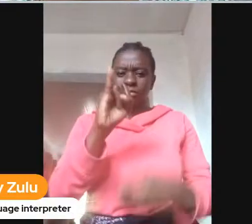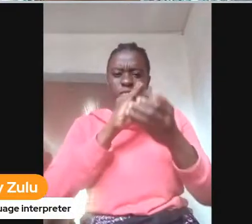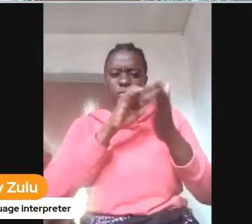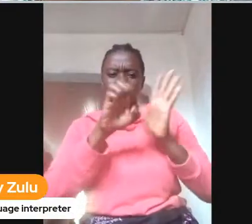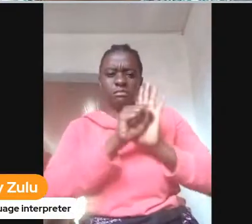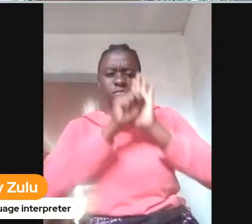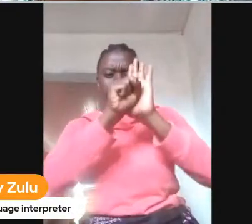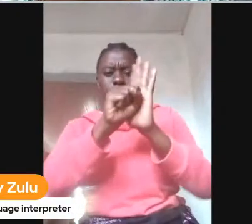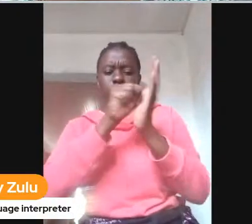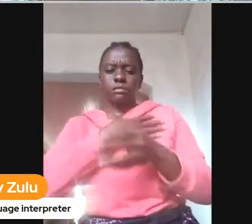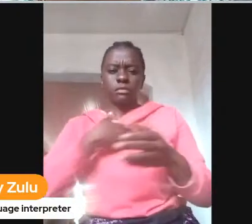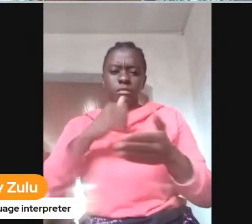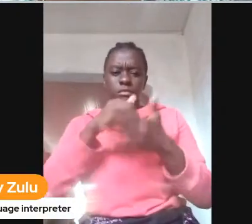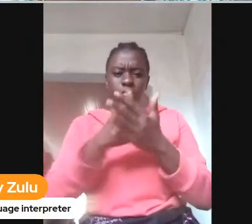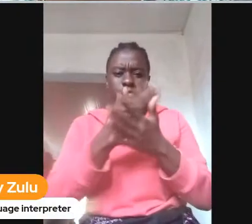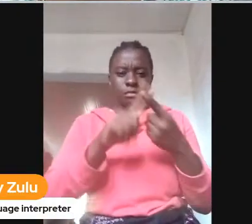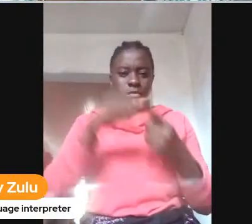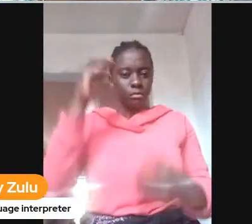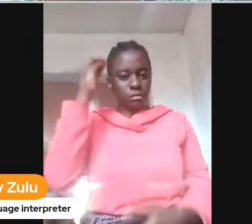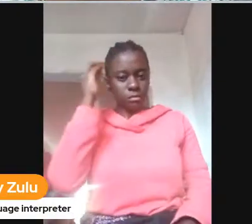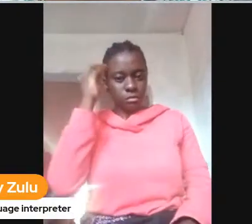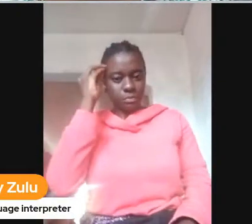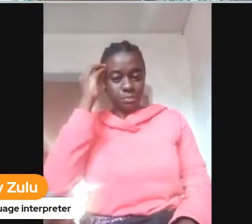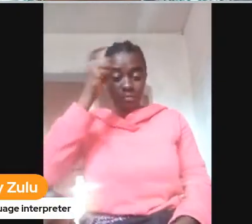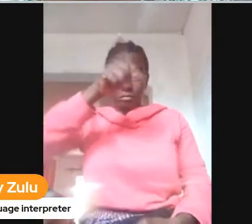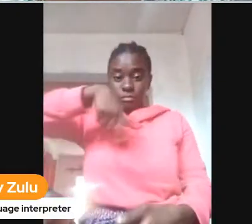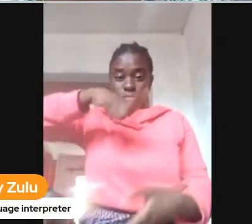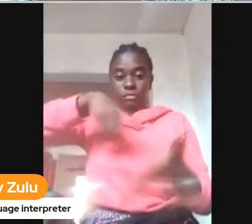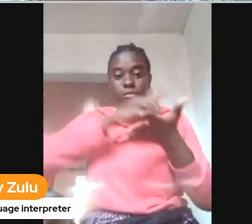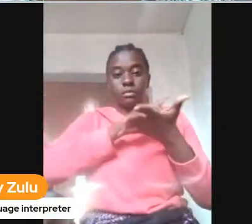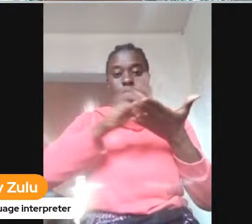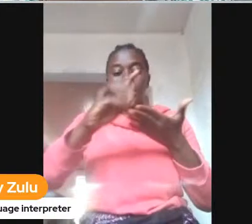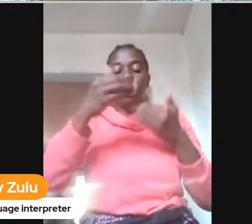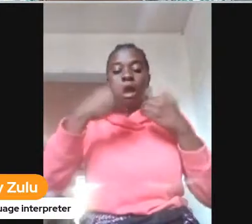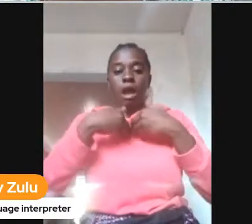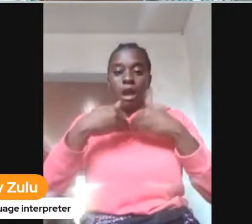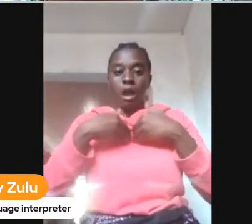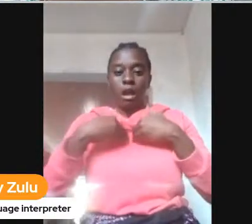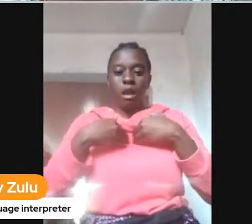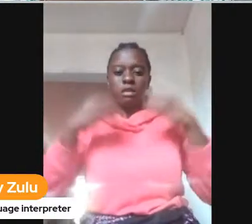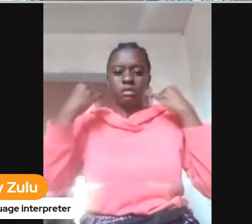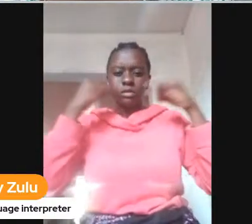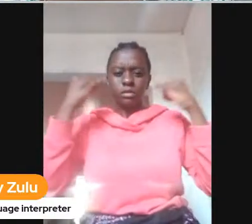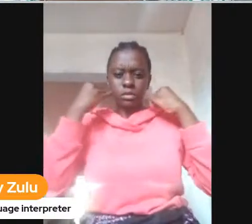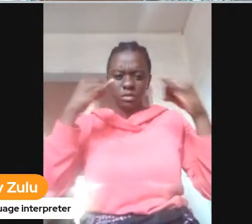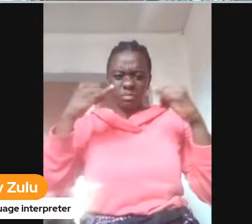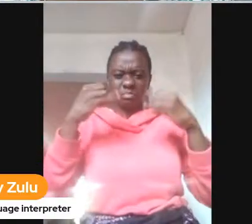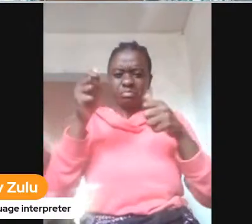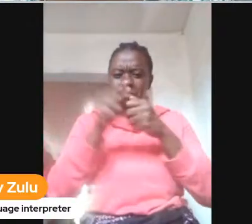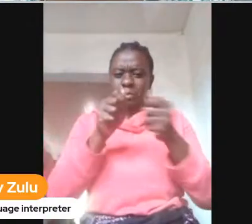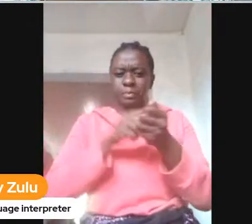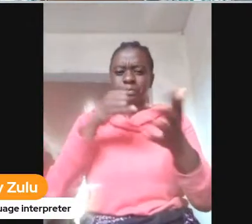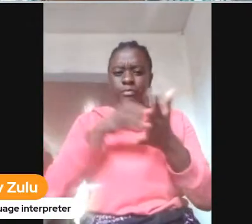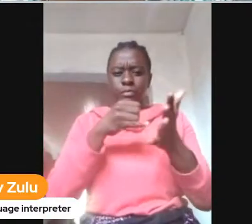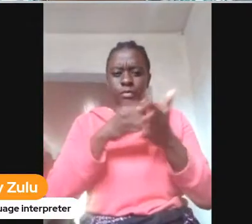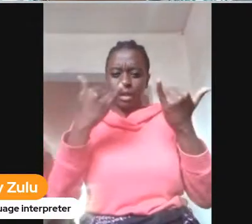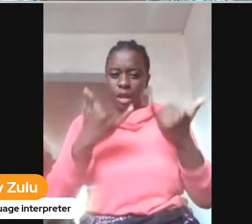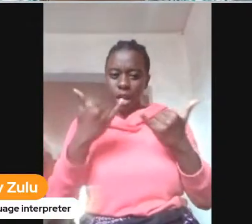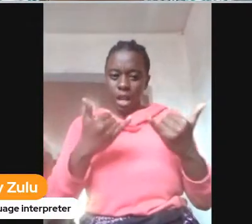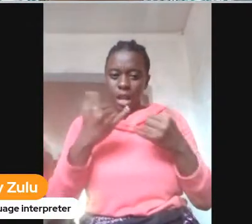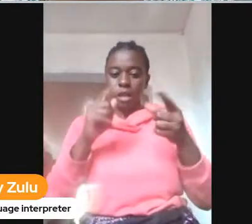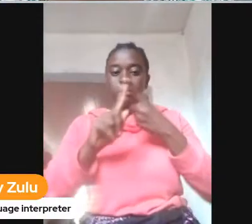edition. I'm sure last week you had a very informative and insightful show. Well, today we are here to dive in and have a